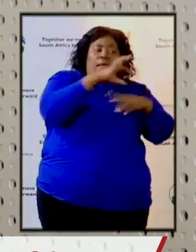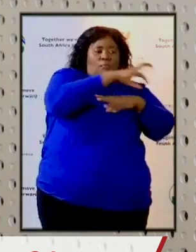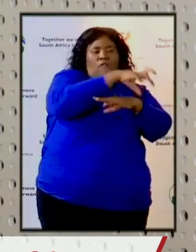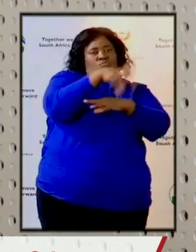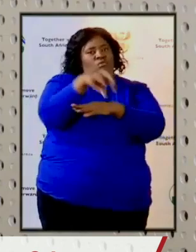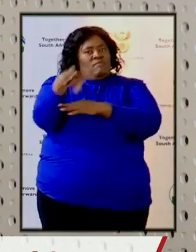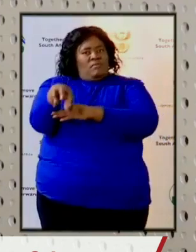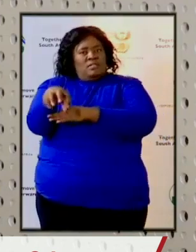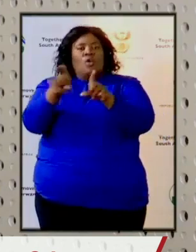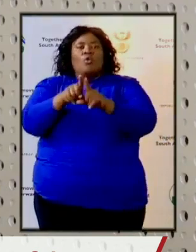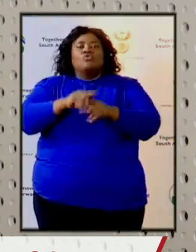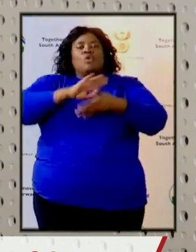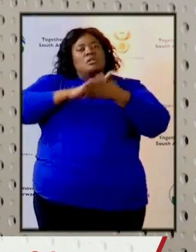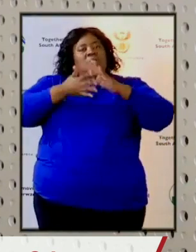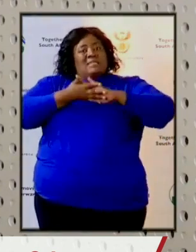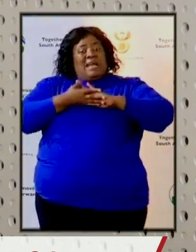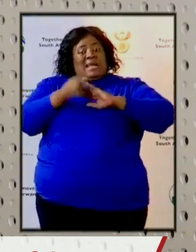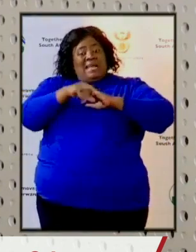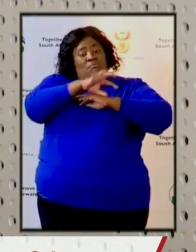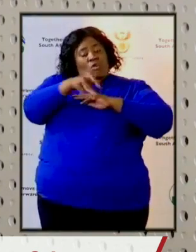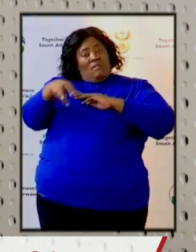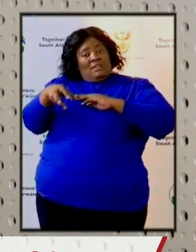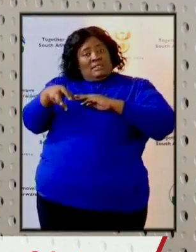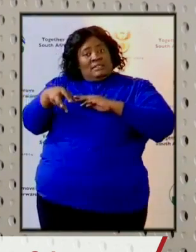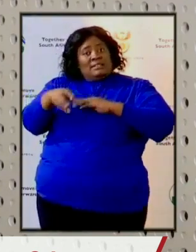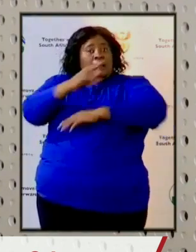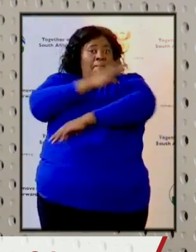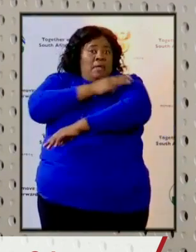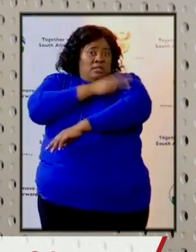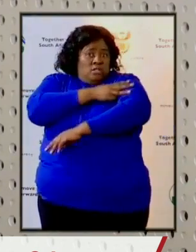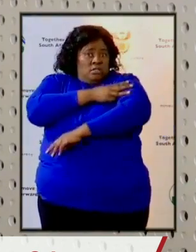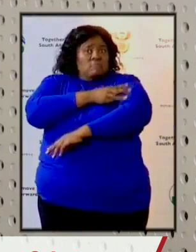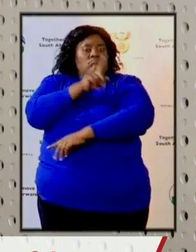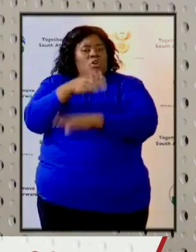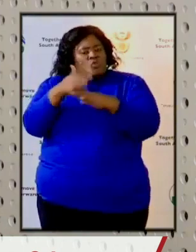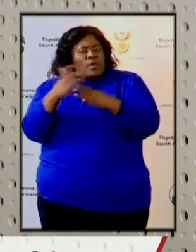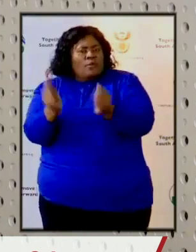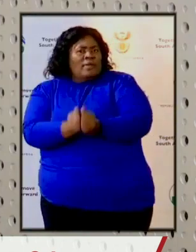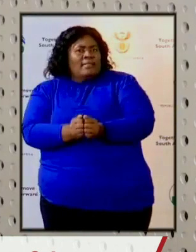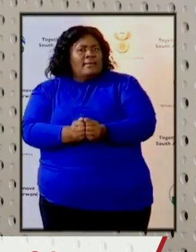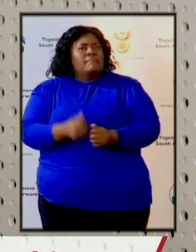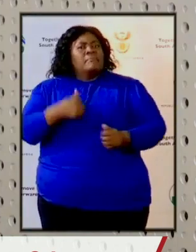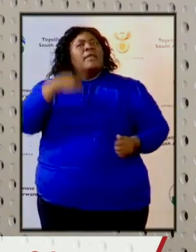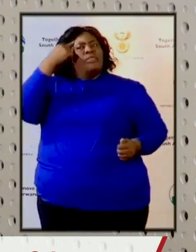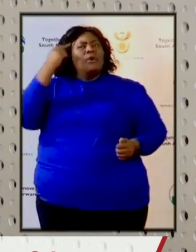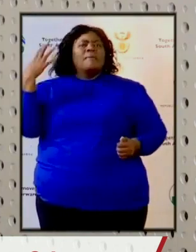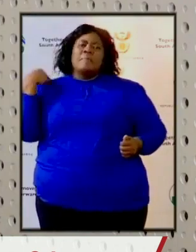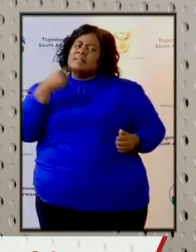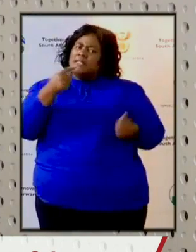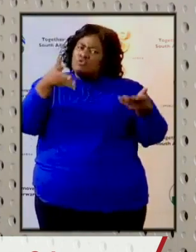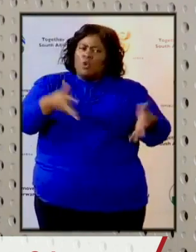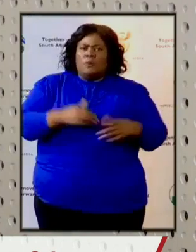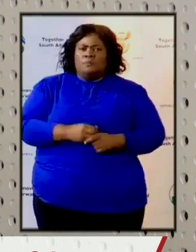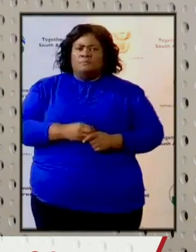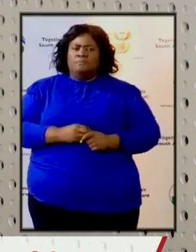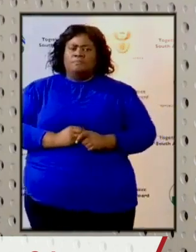with SASA in the provinces, SASA managers in the provinces. That's what I thought the minister said. The minister didn't